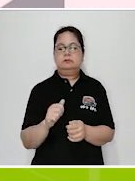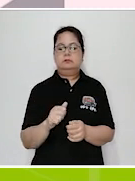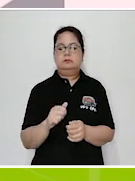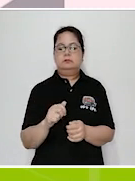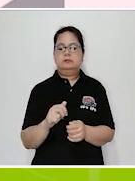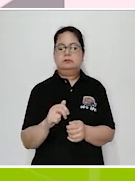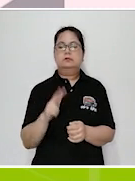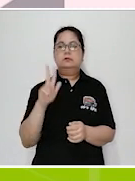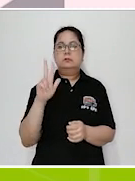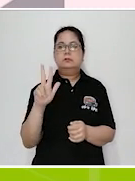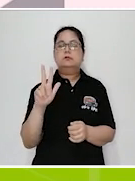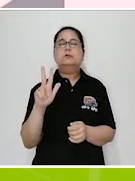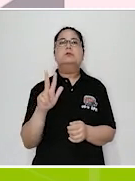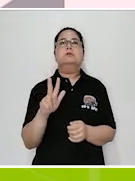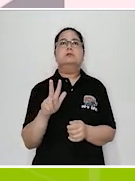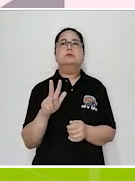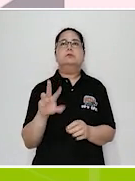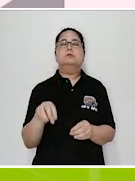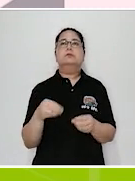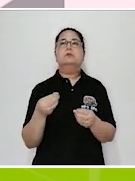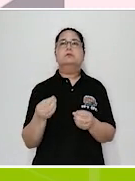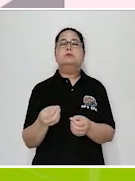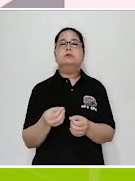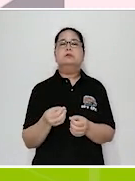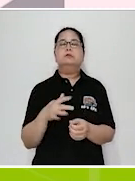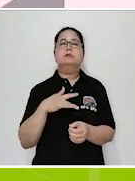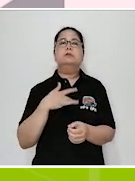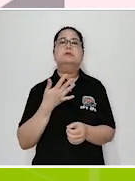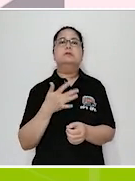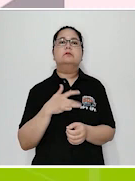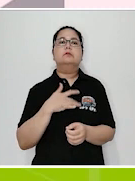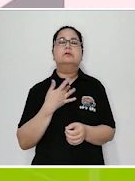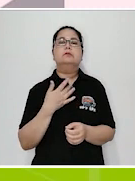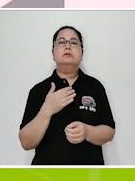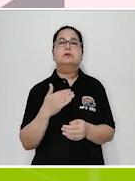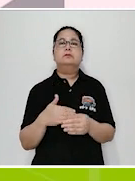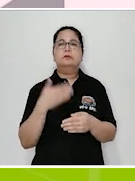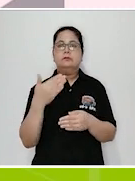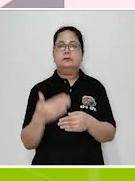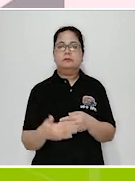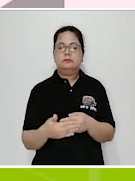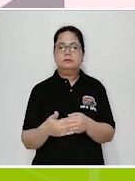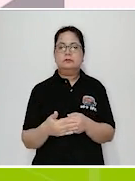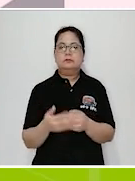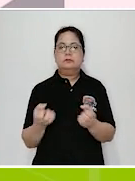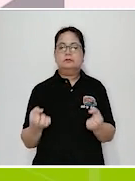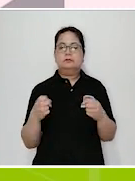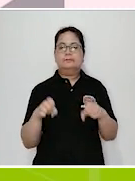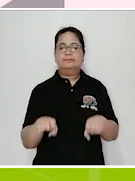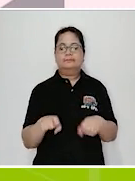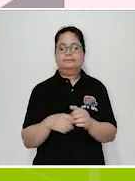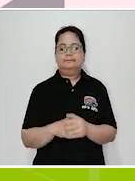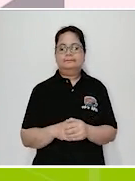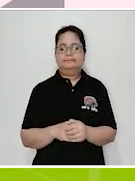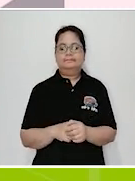State three possible feelings that Jungkook will feel after the incident.